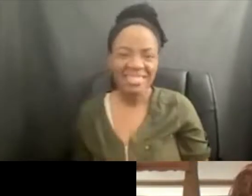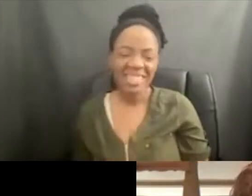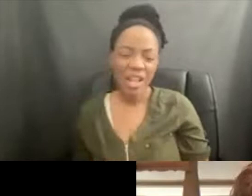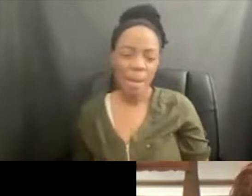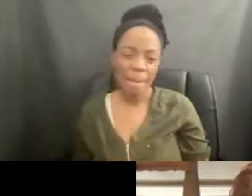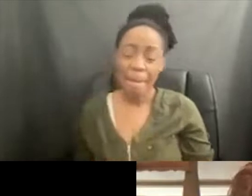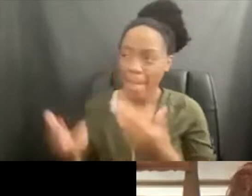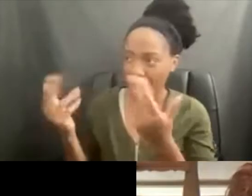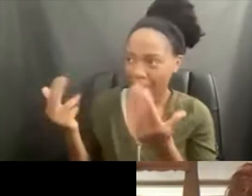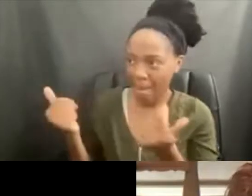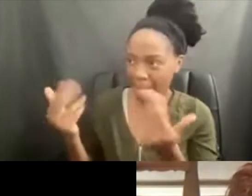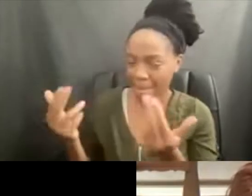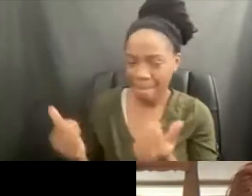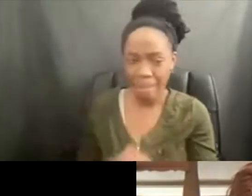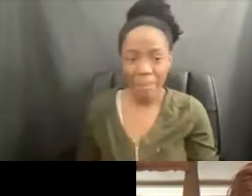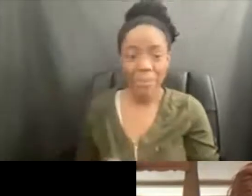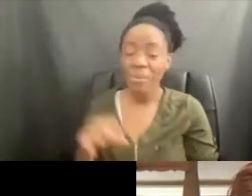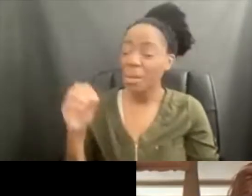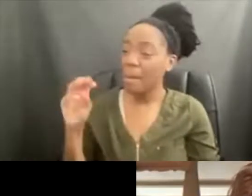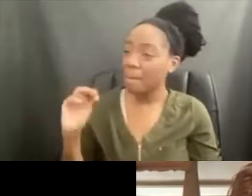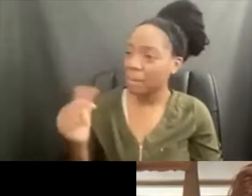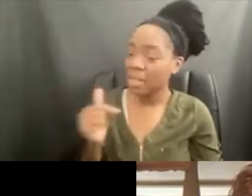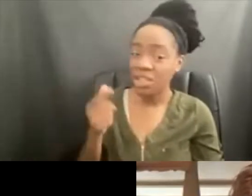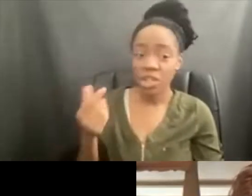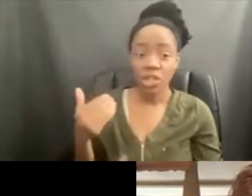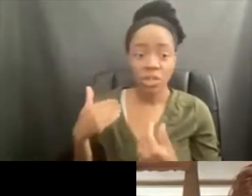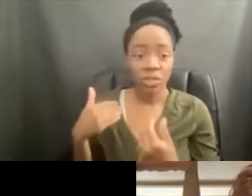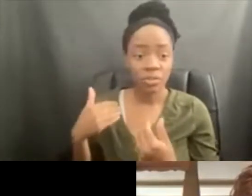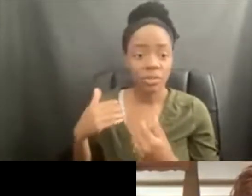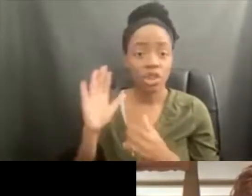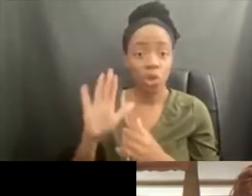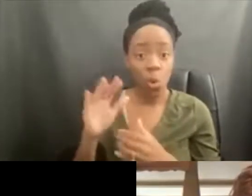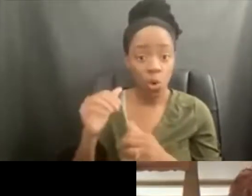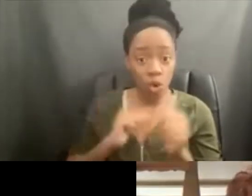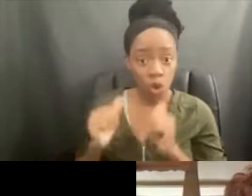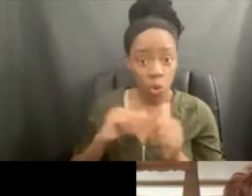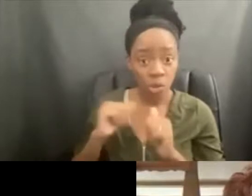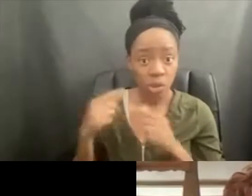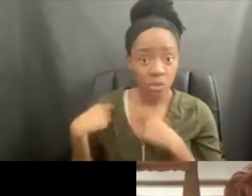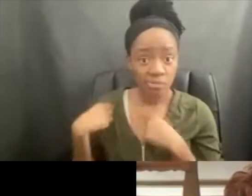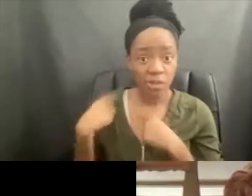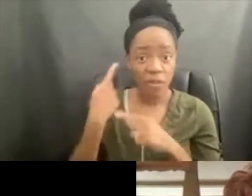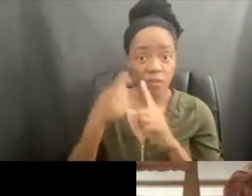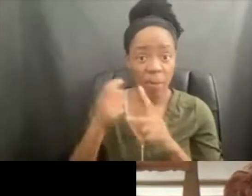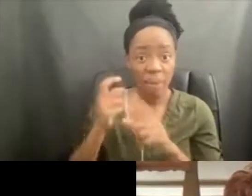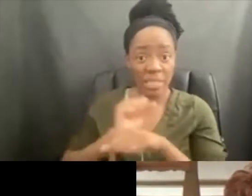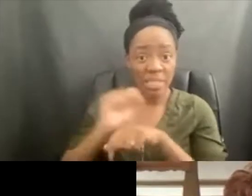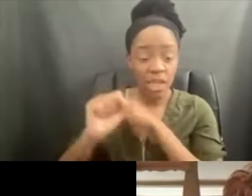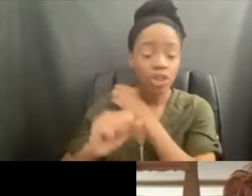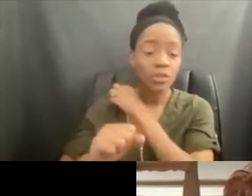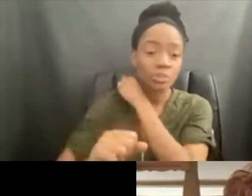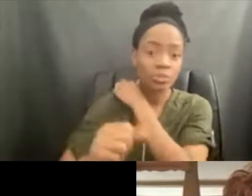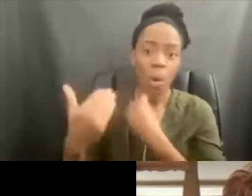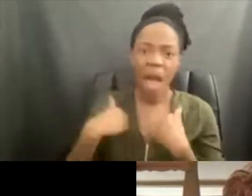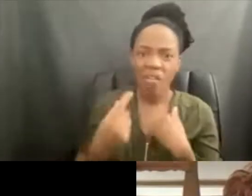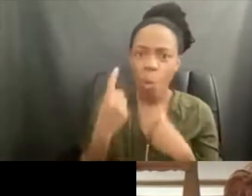was wonderful. Oh my God! Did you have, of all the shows you did on the stage, was there one favorite